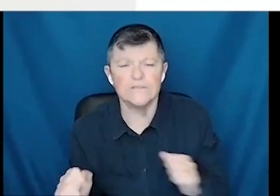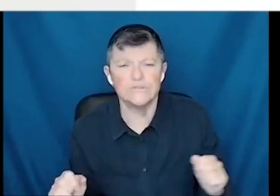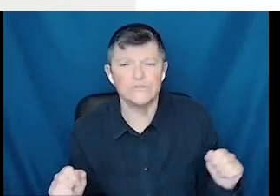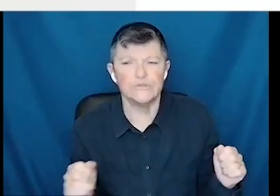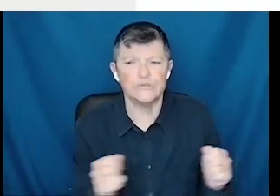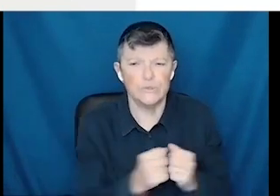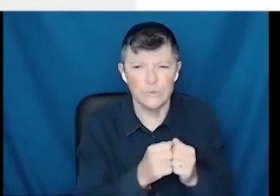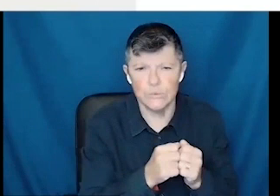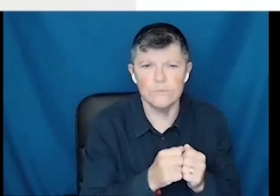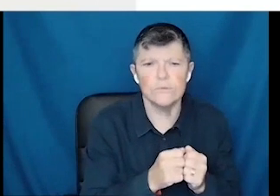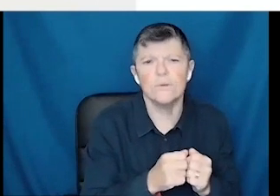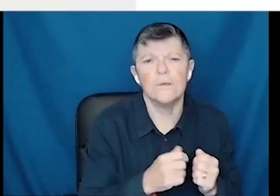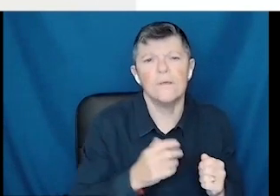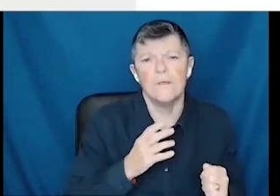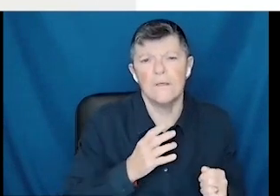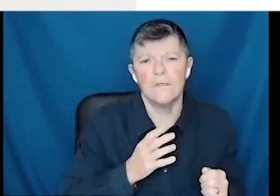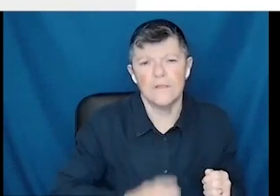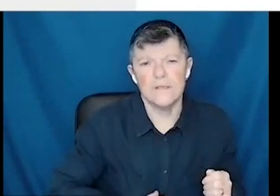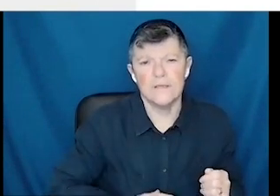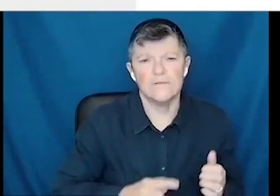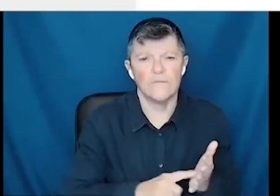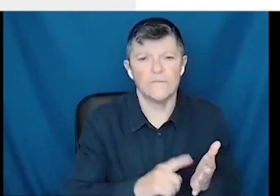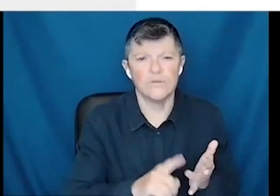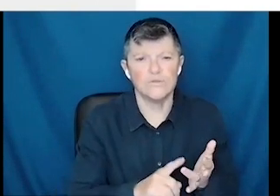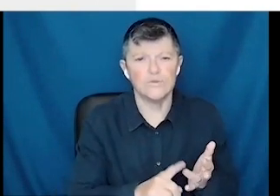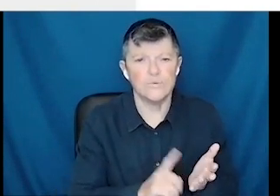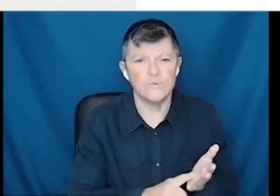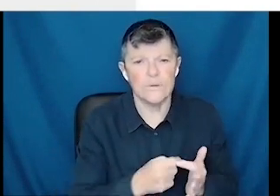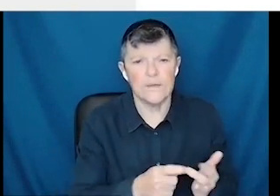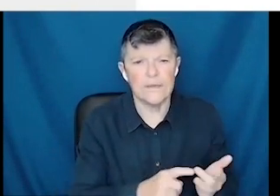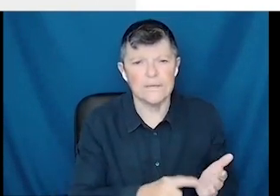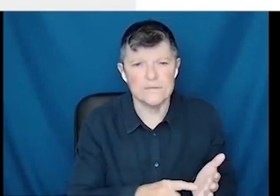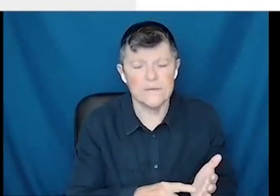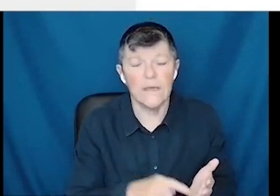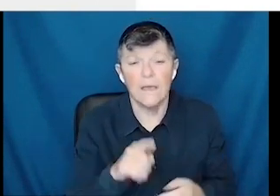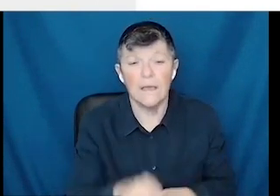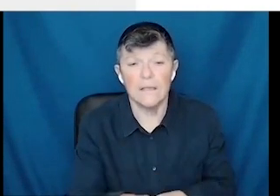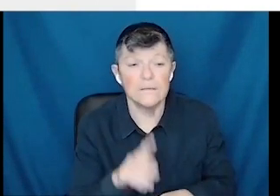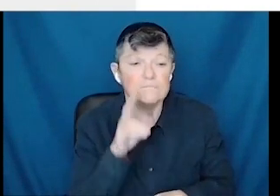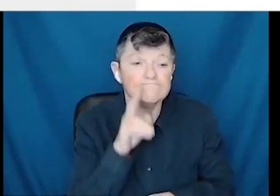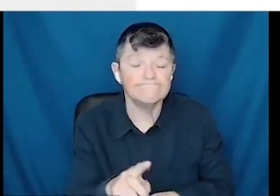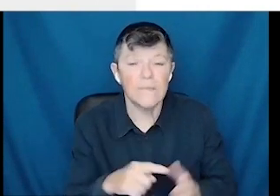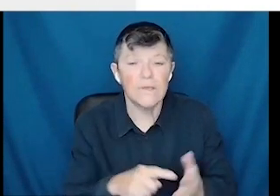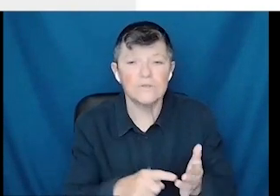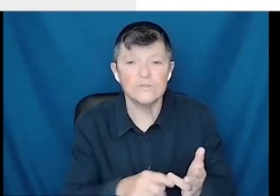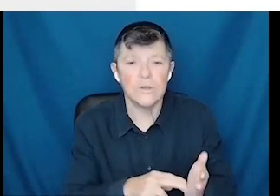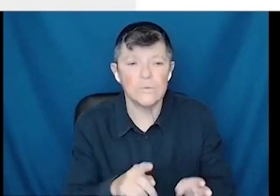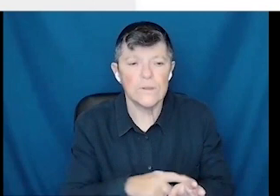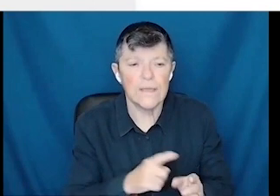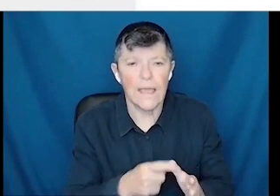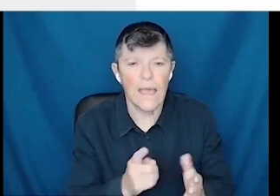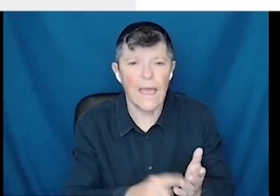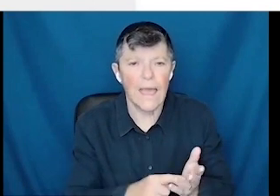needs of the toolkit, and he landed on Tony Allen, who makes these